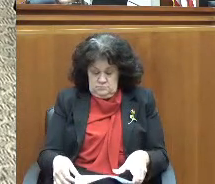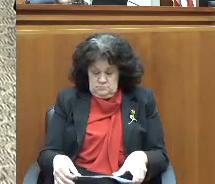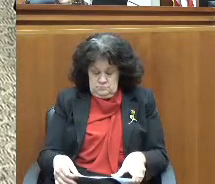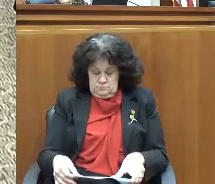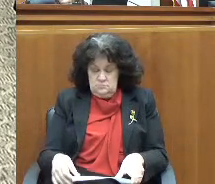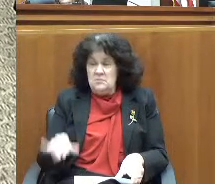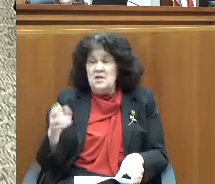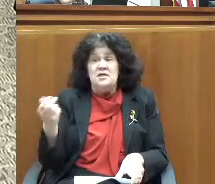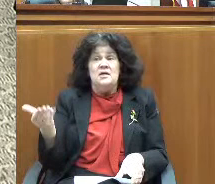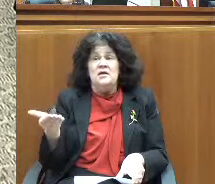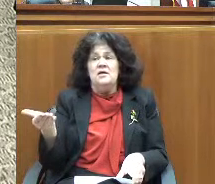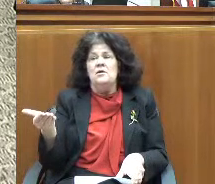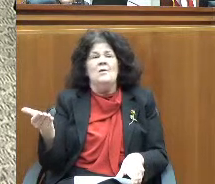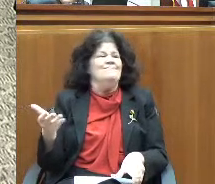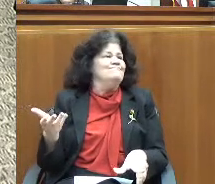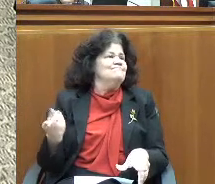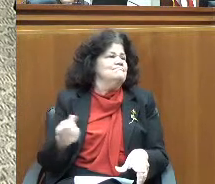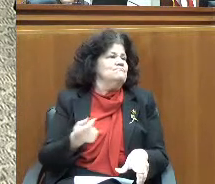He's not He's here. not here.